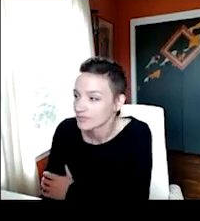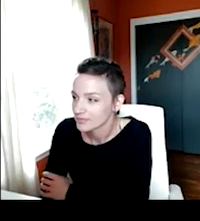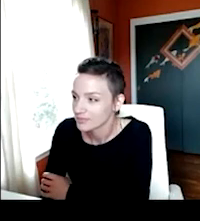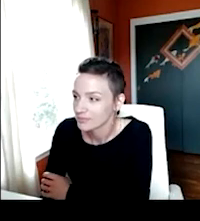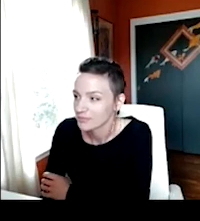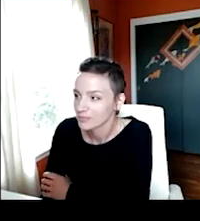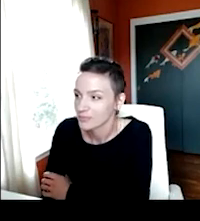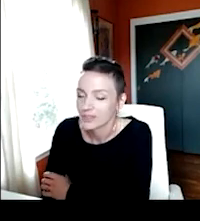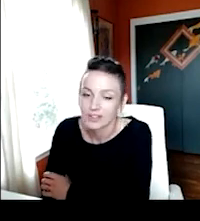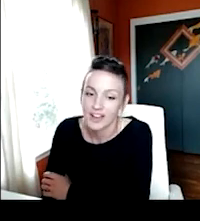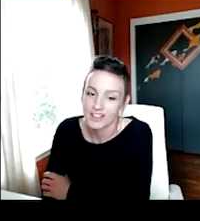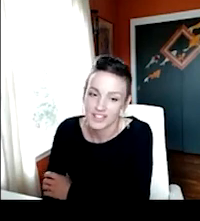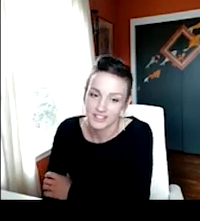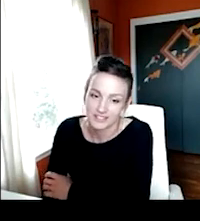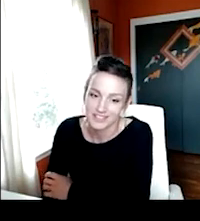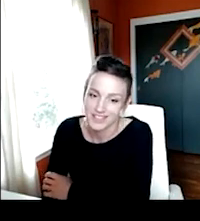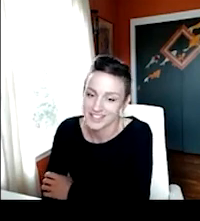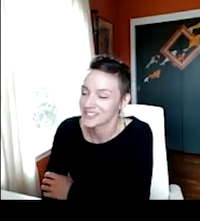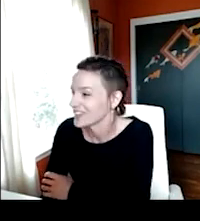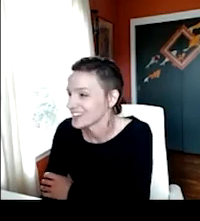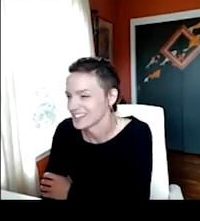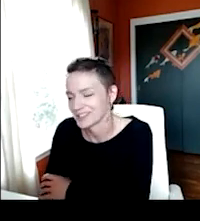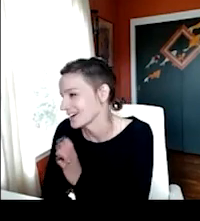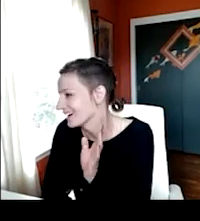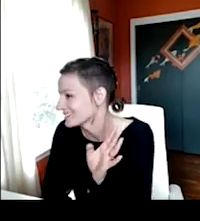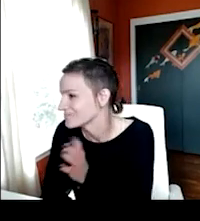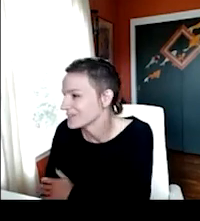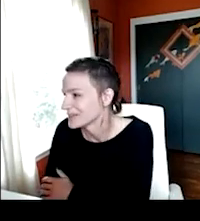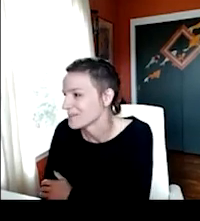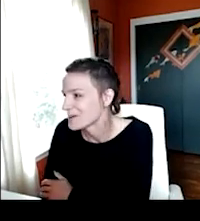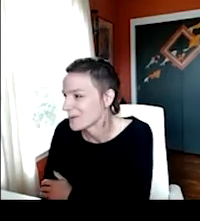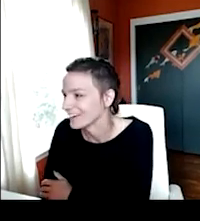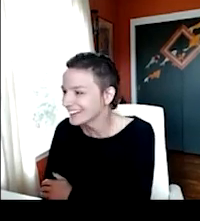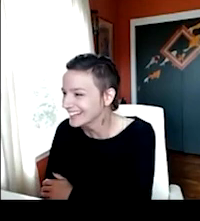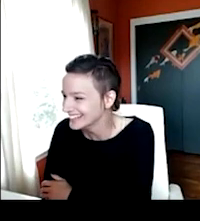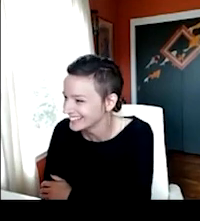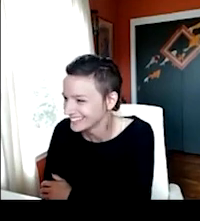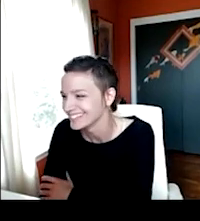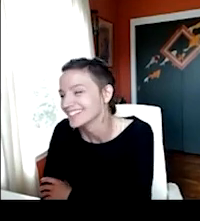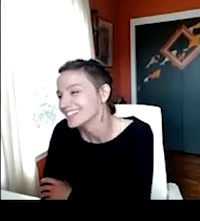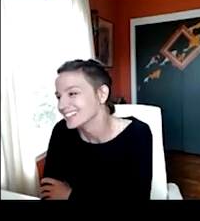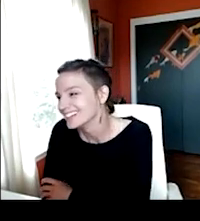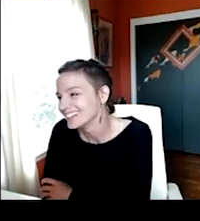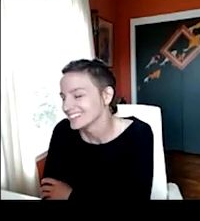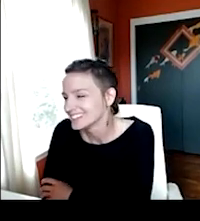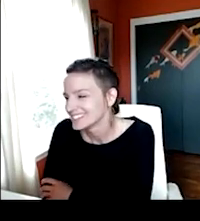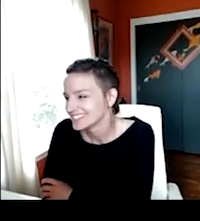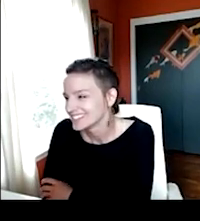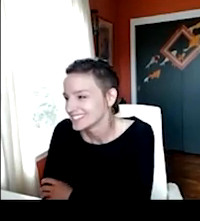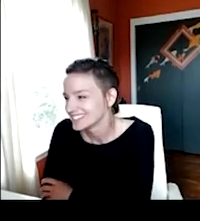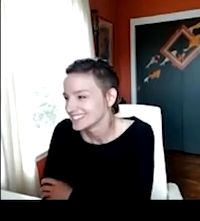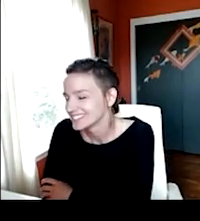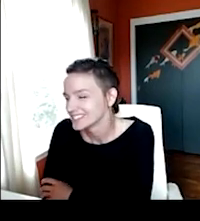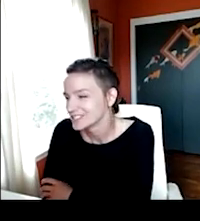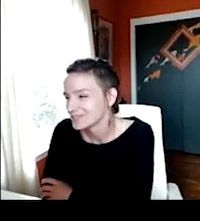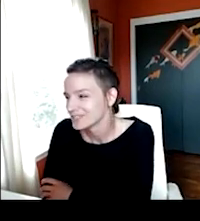here. Thank you. Yeah. So thanks. But sorry about the PowerPoint. No, you did great with that.